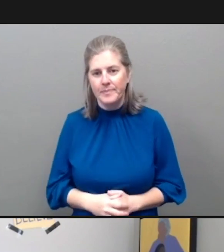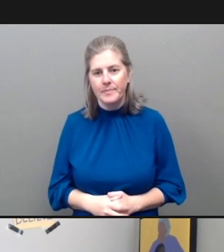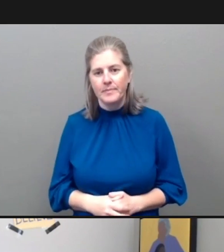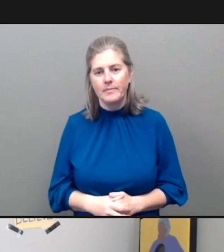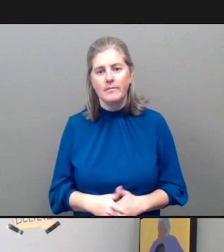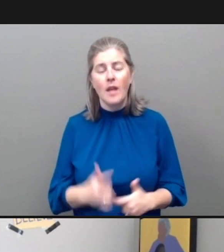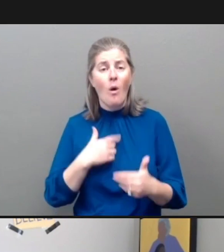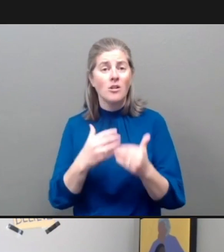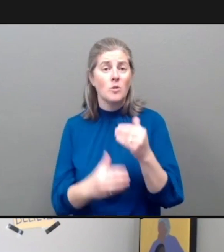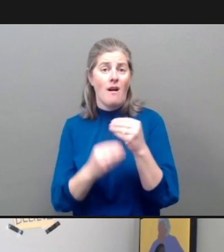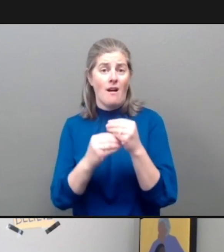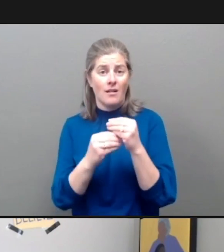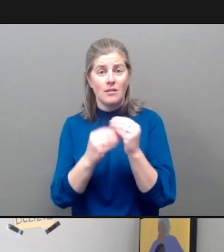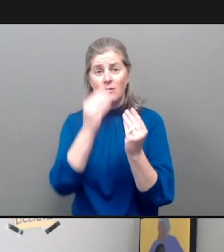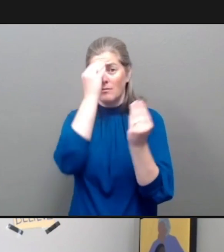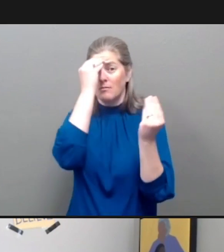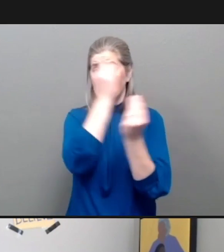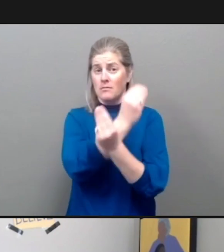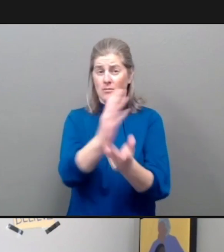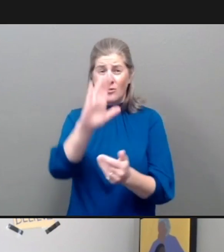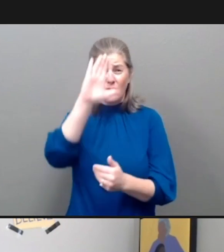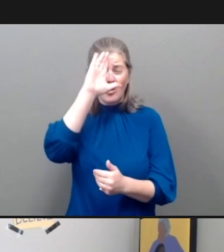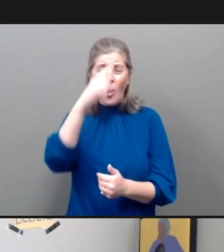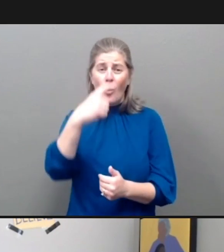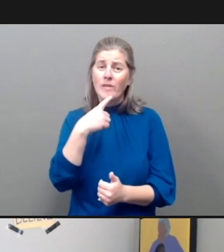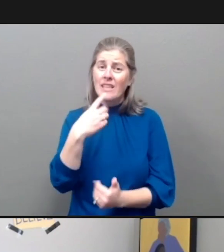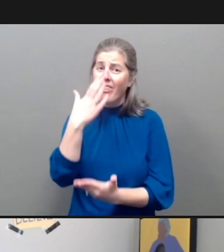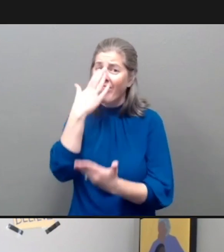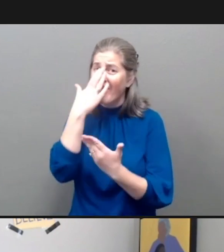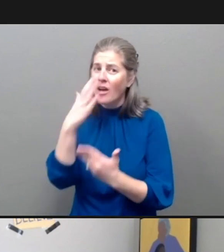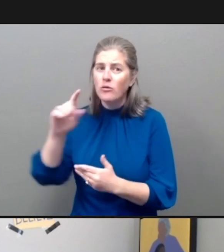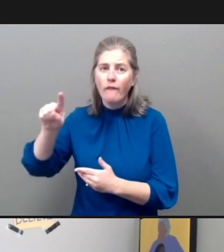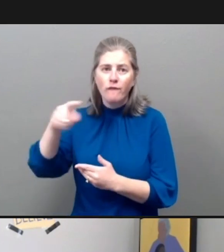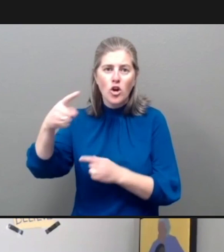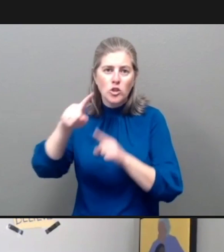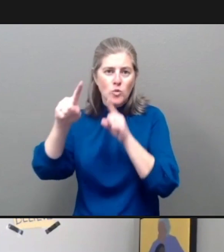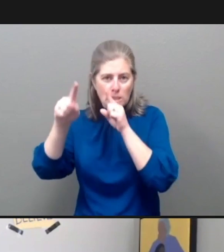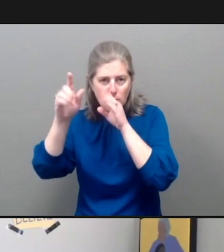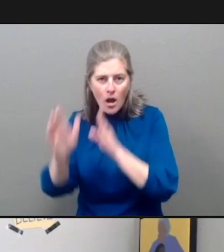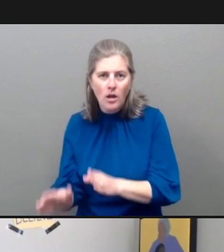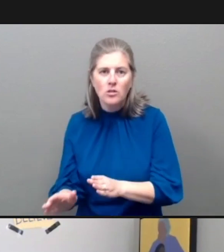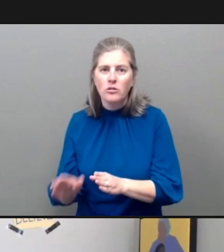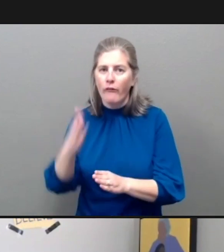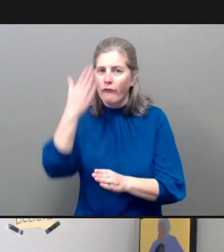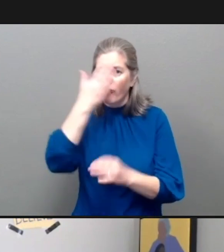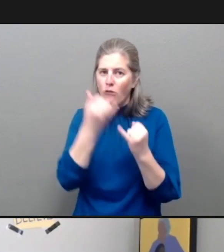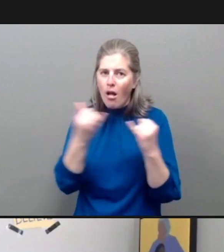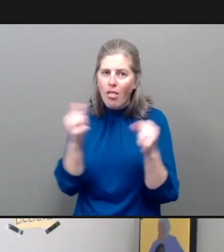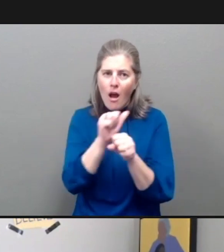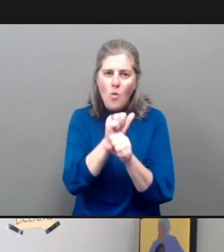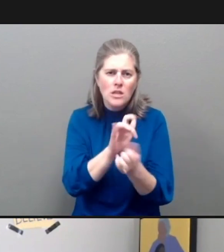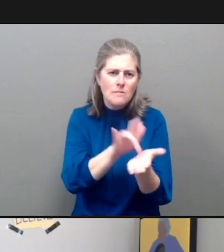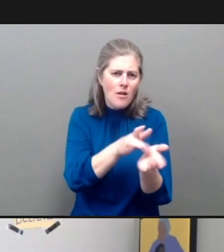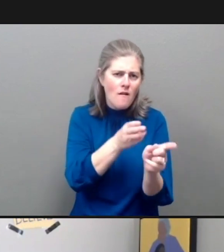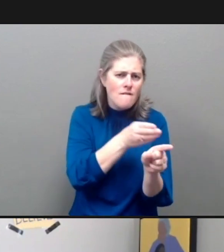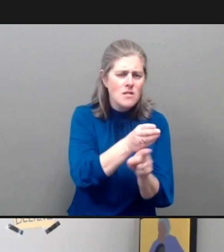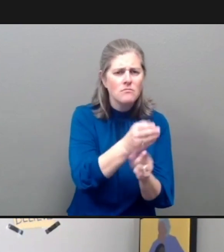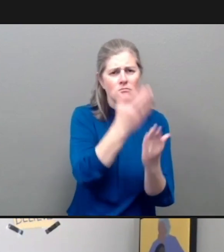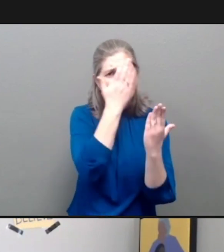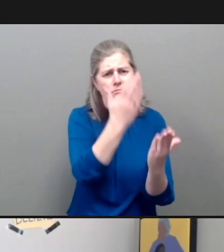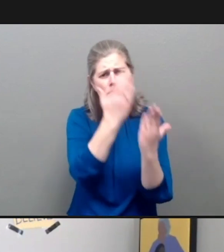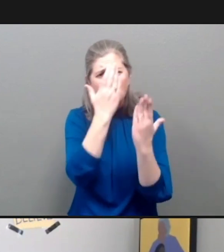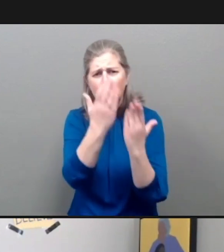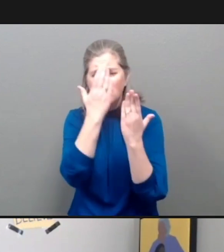that we've said thank you to first responders and frontline workers in the medical field, and I think that's